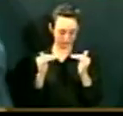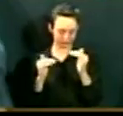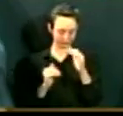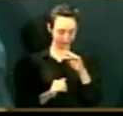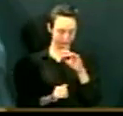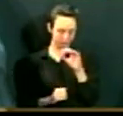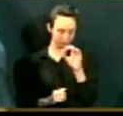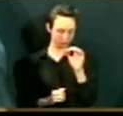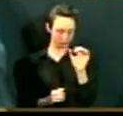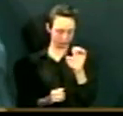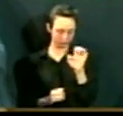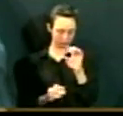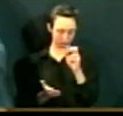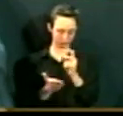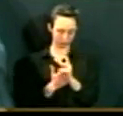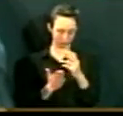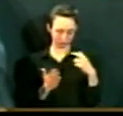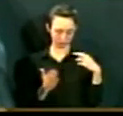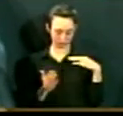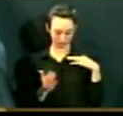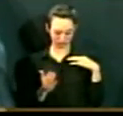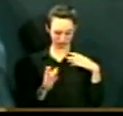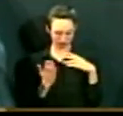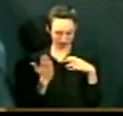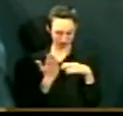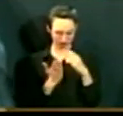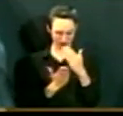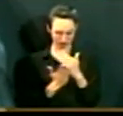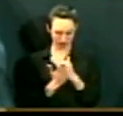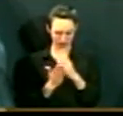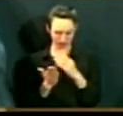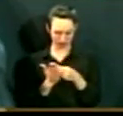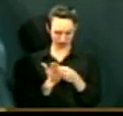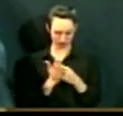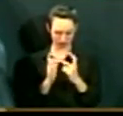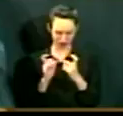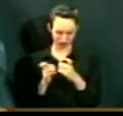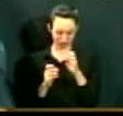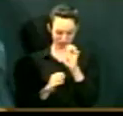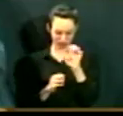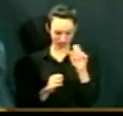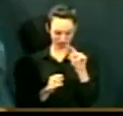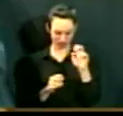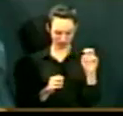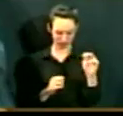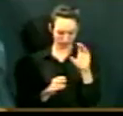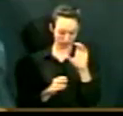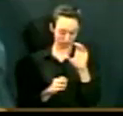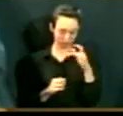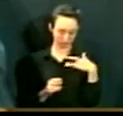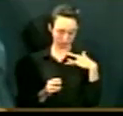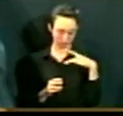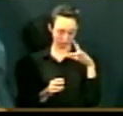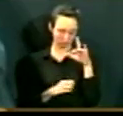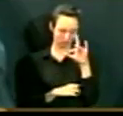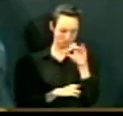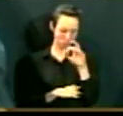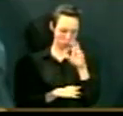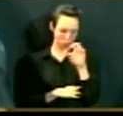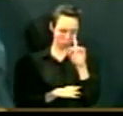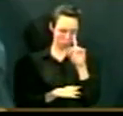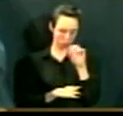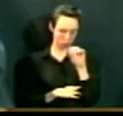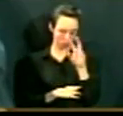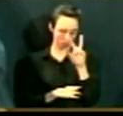of donation from the East Tennessee Cardiovascular Research Foundation in the amount of $40,000 for support of after-school cardiac